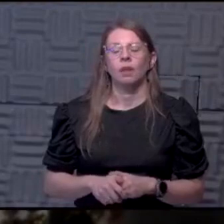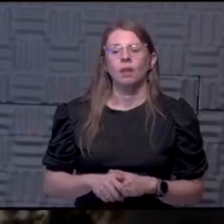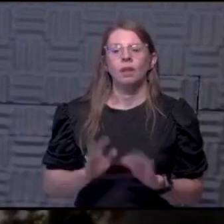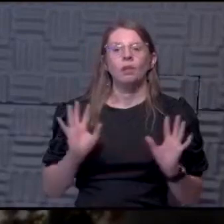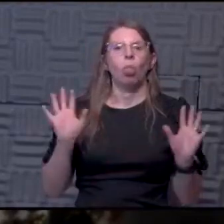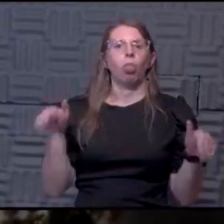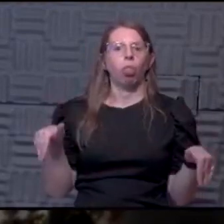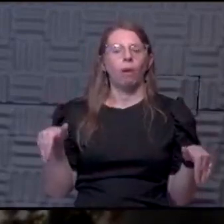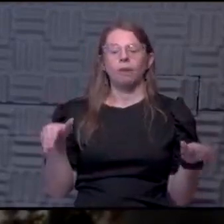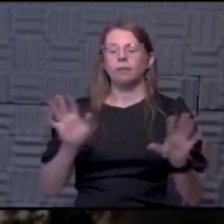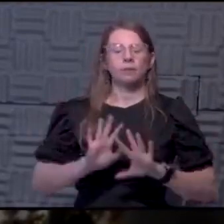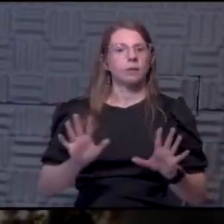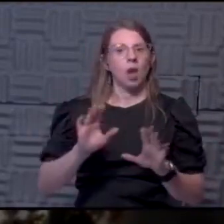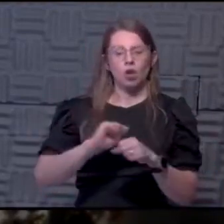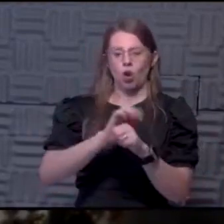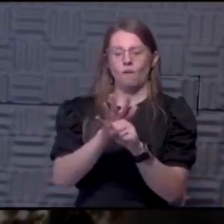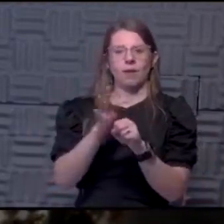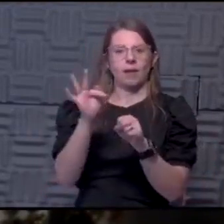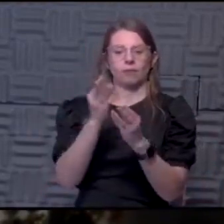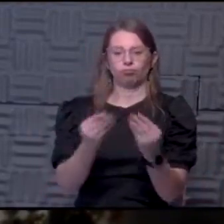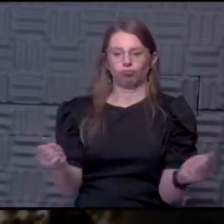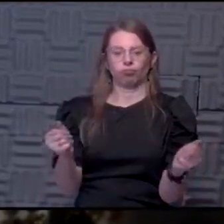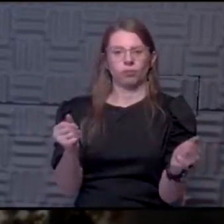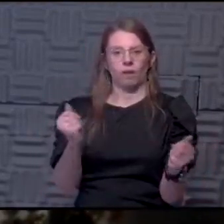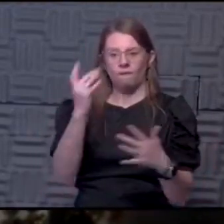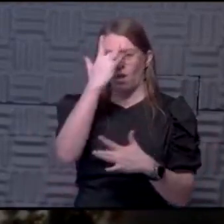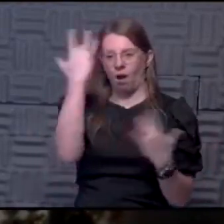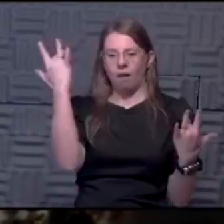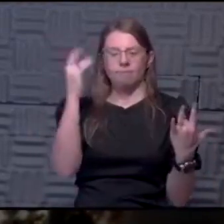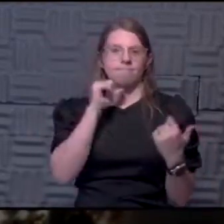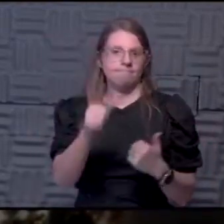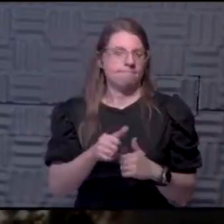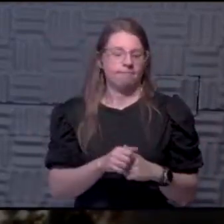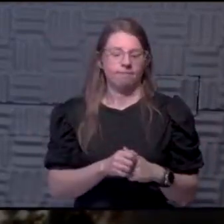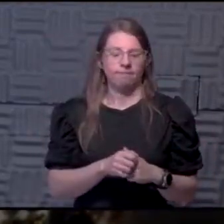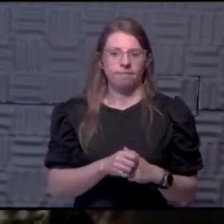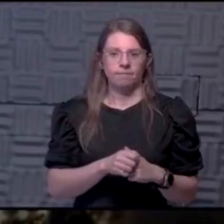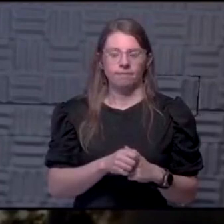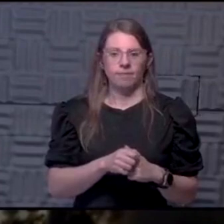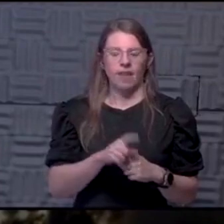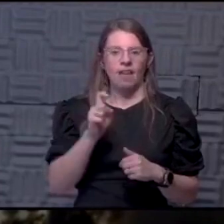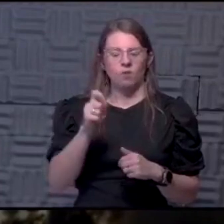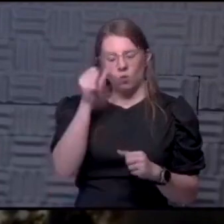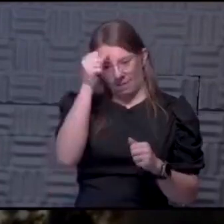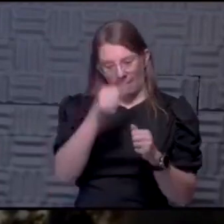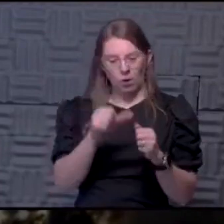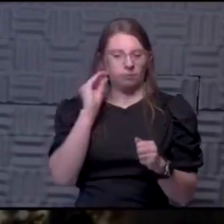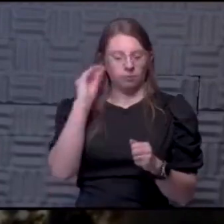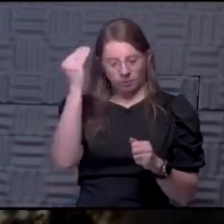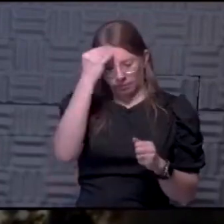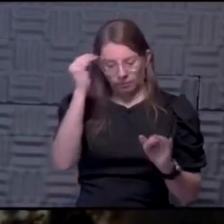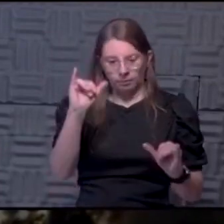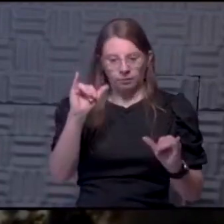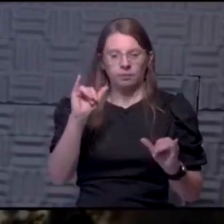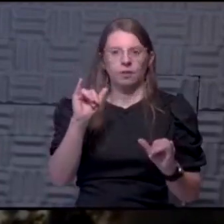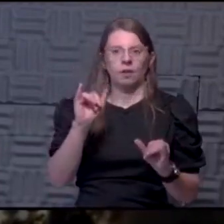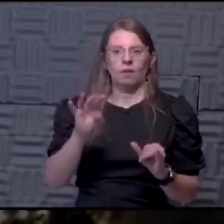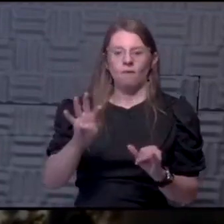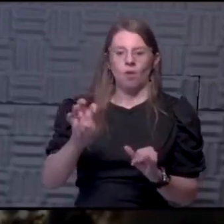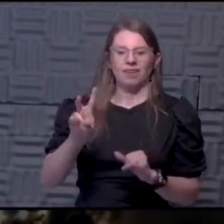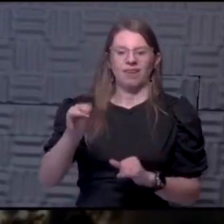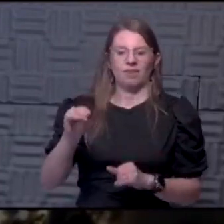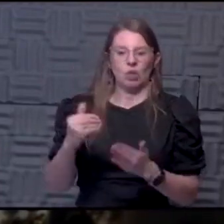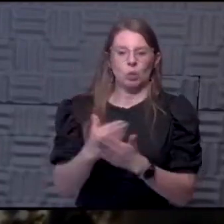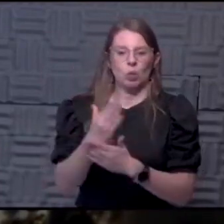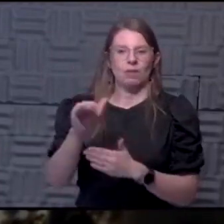because COVID-19 is not gone and it's not forgotten. And you just have to keep remembering that. Yesterday, we recorded 470 new cases